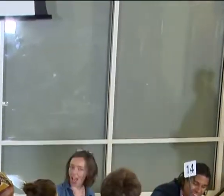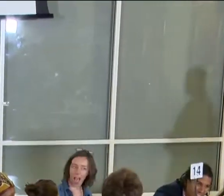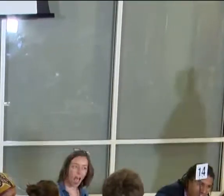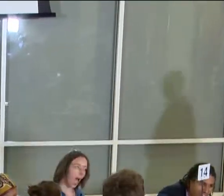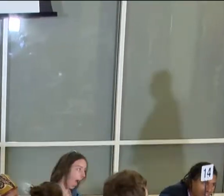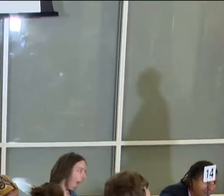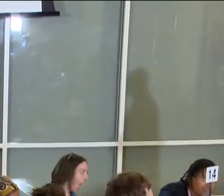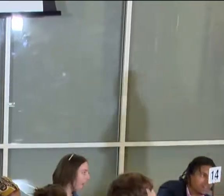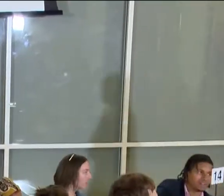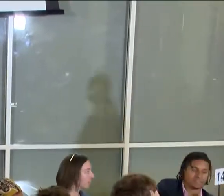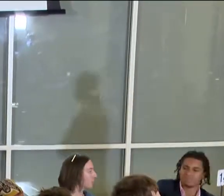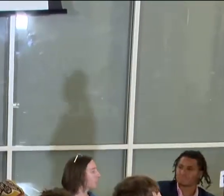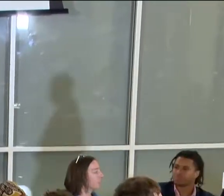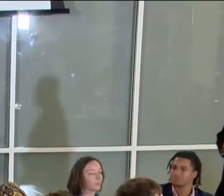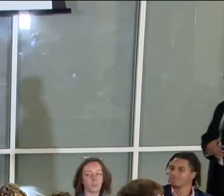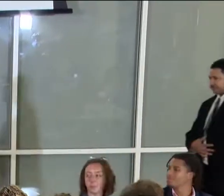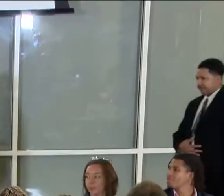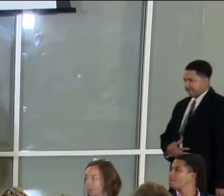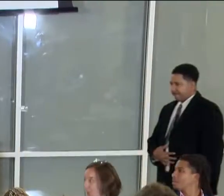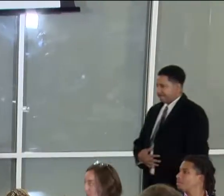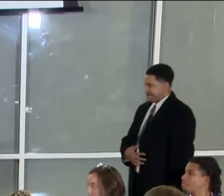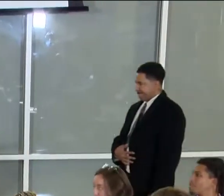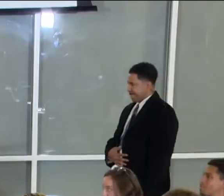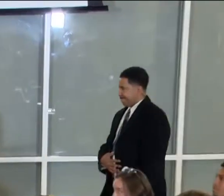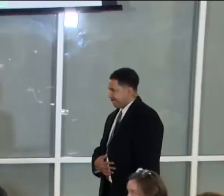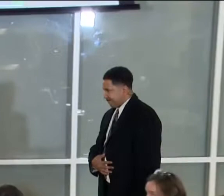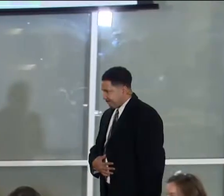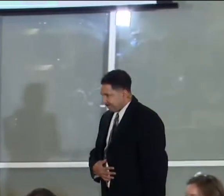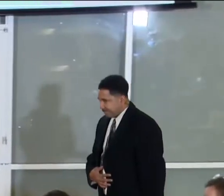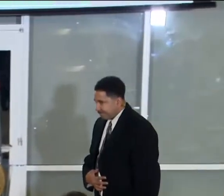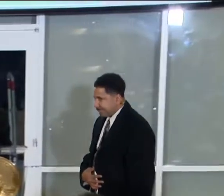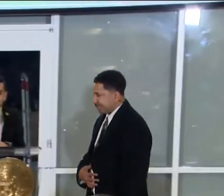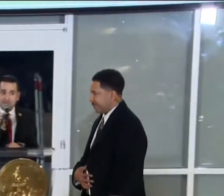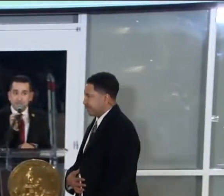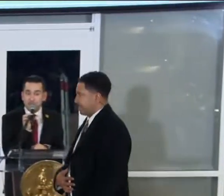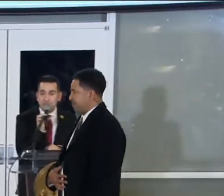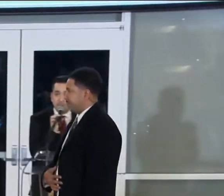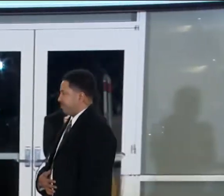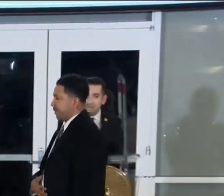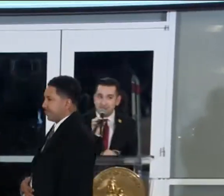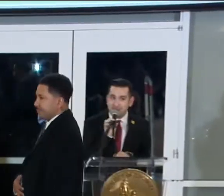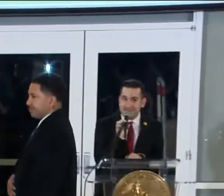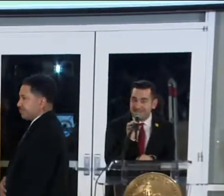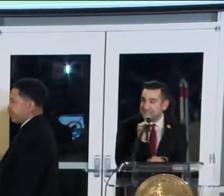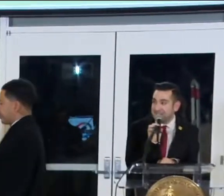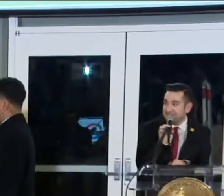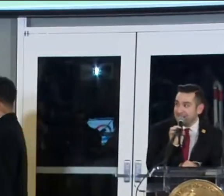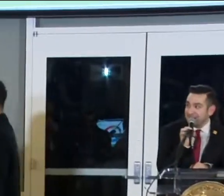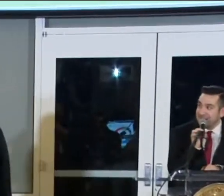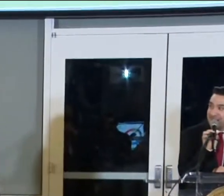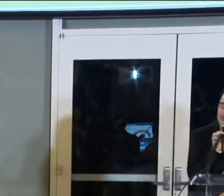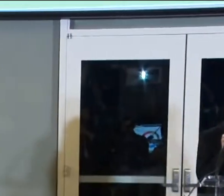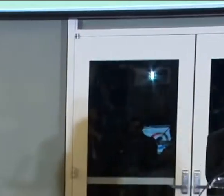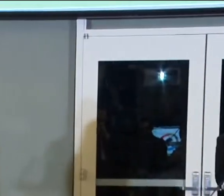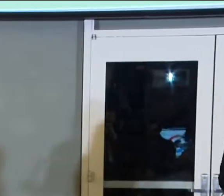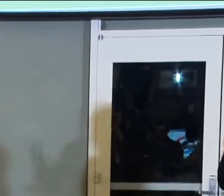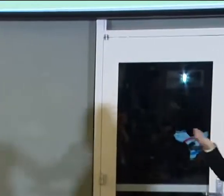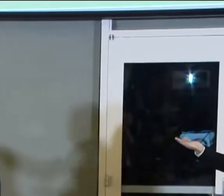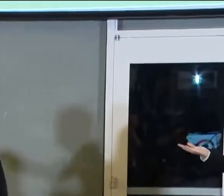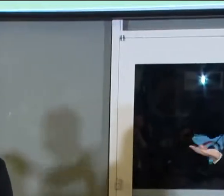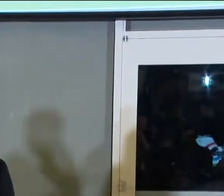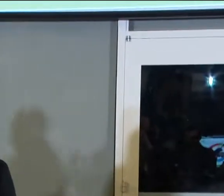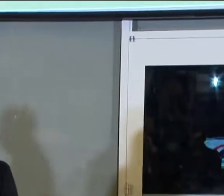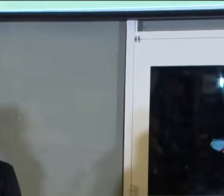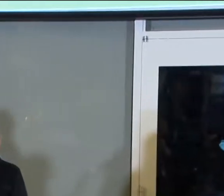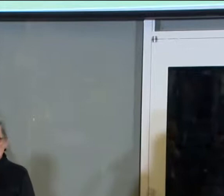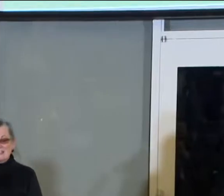12. We have Monica and her son Tyson, who is celebrating his 4th birthday with us this evening. And so